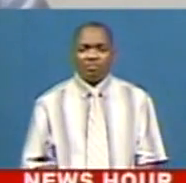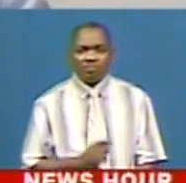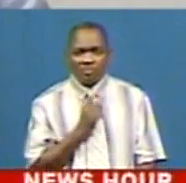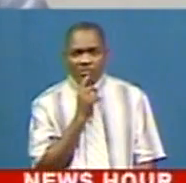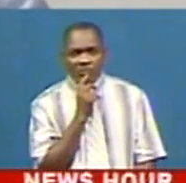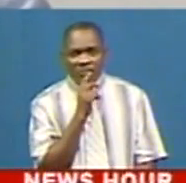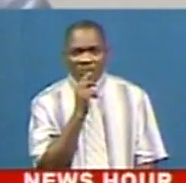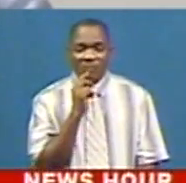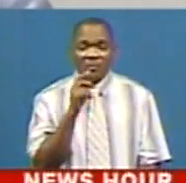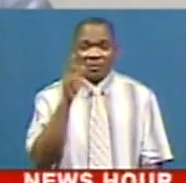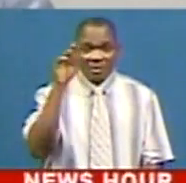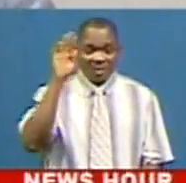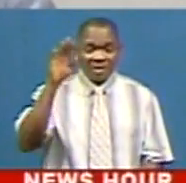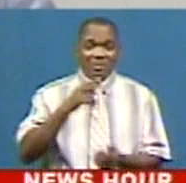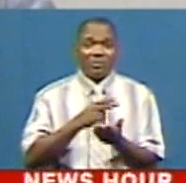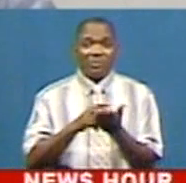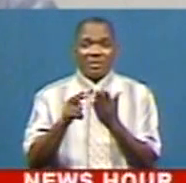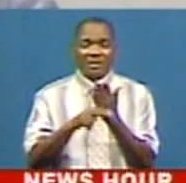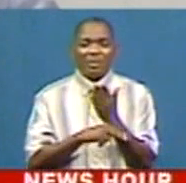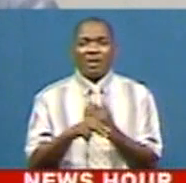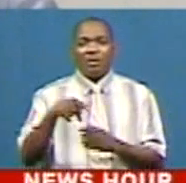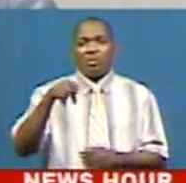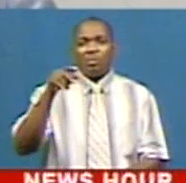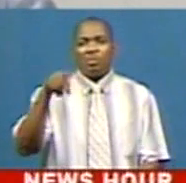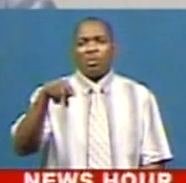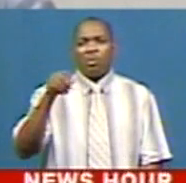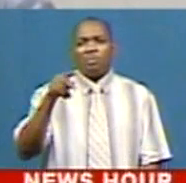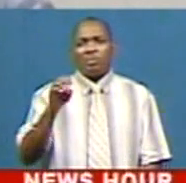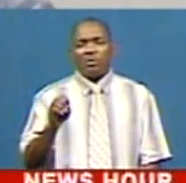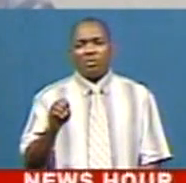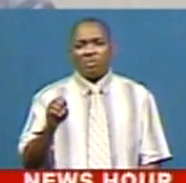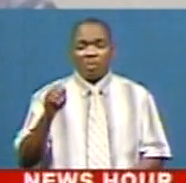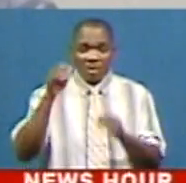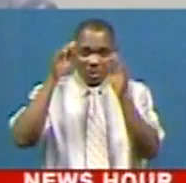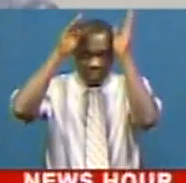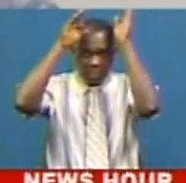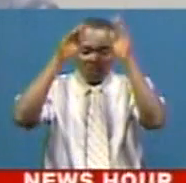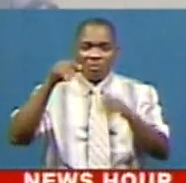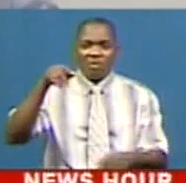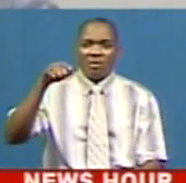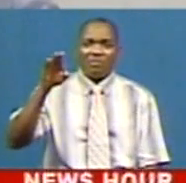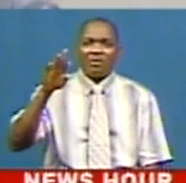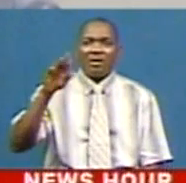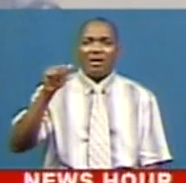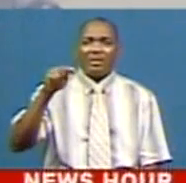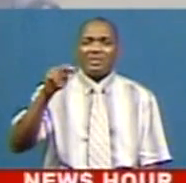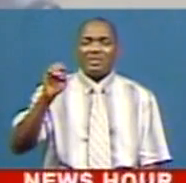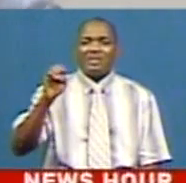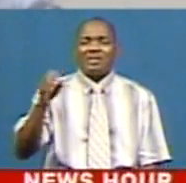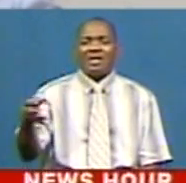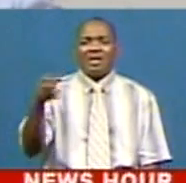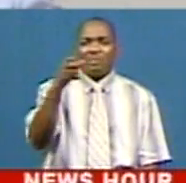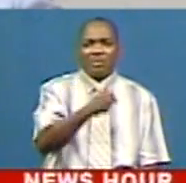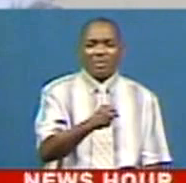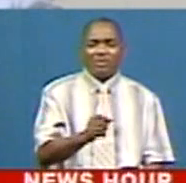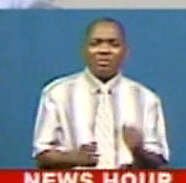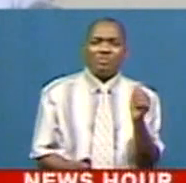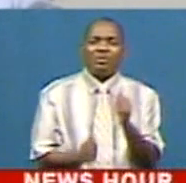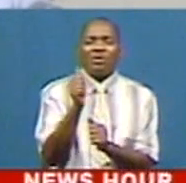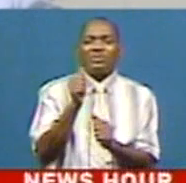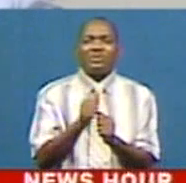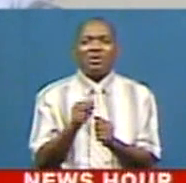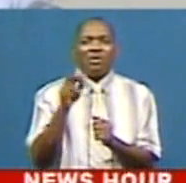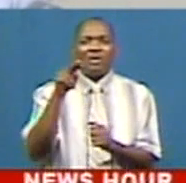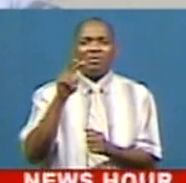Diocese. His Holiness Pope Francis has appointed Most Reverend